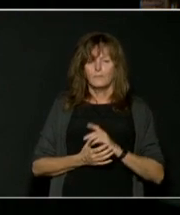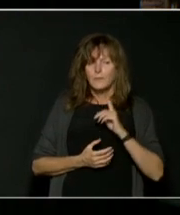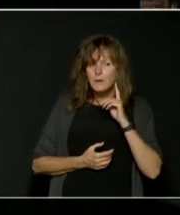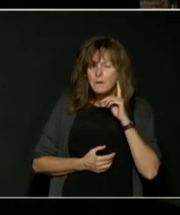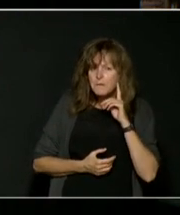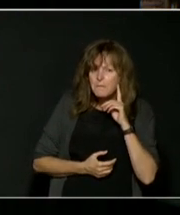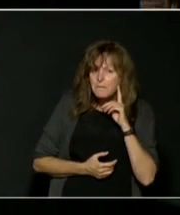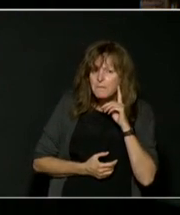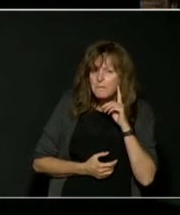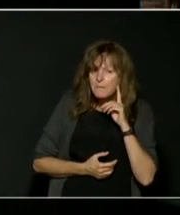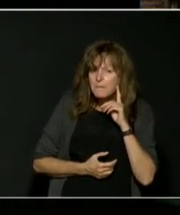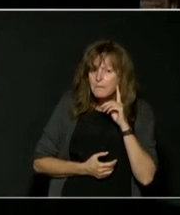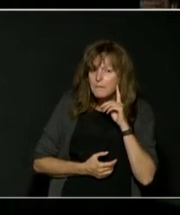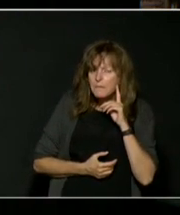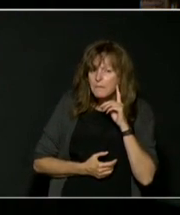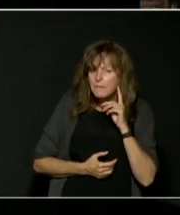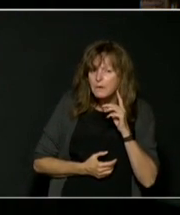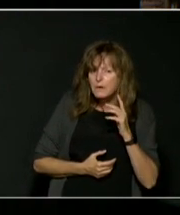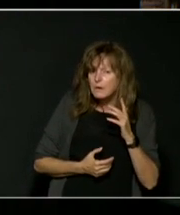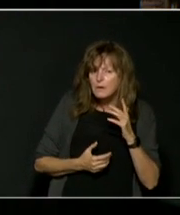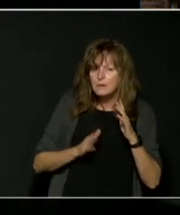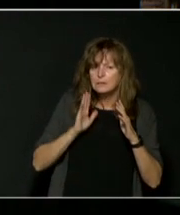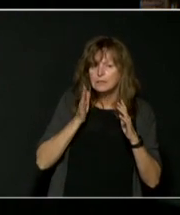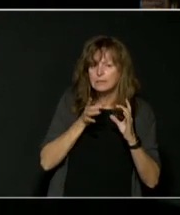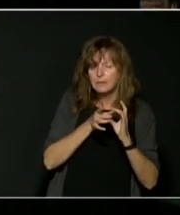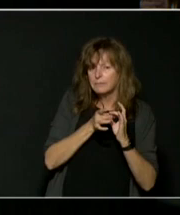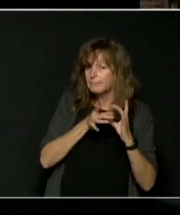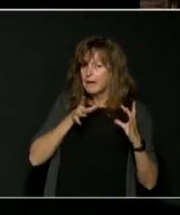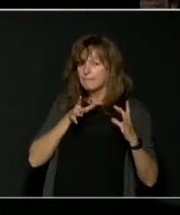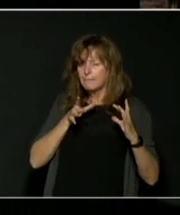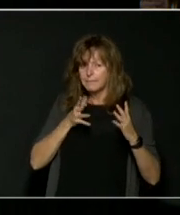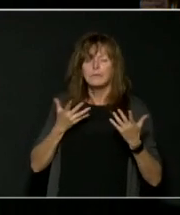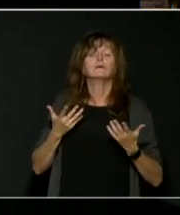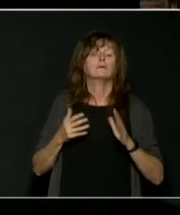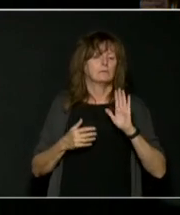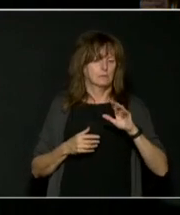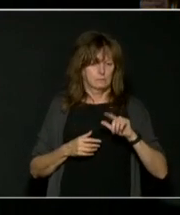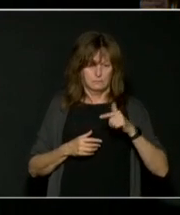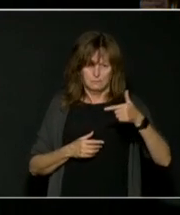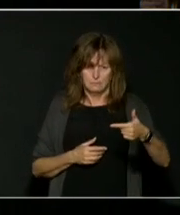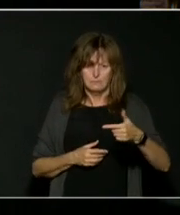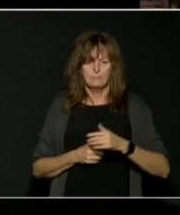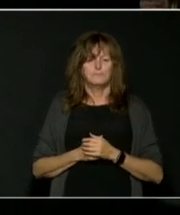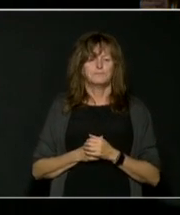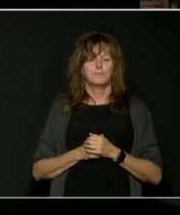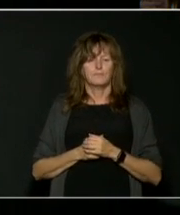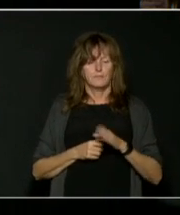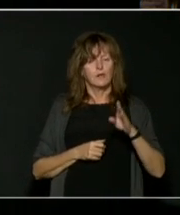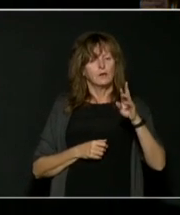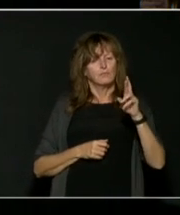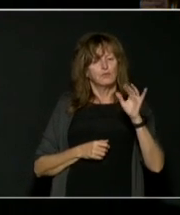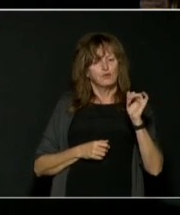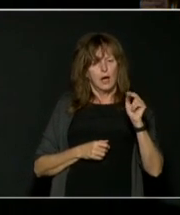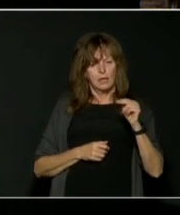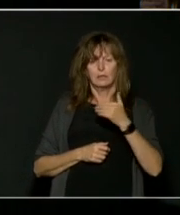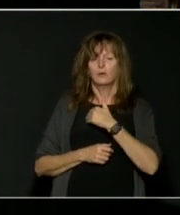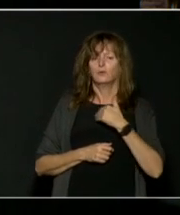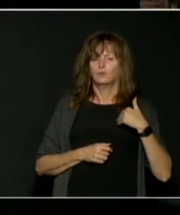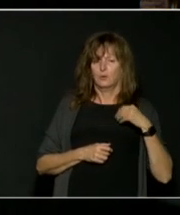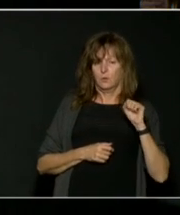Looks like Mr. Jeffords has disconnected. Your next question comes from Brian Lilly with the Toronto Sun. Please go ahead.